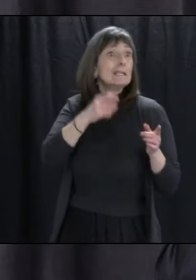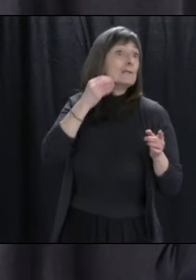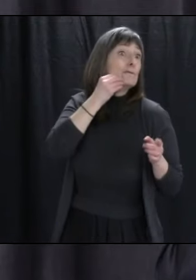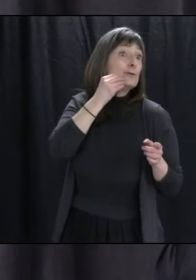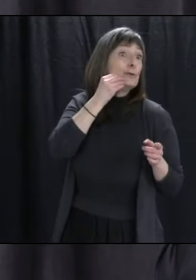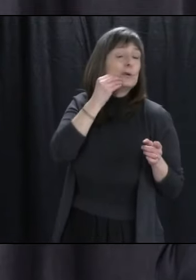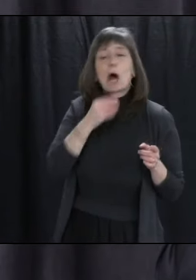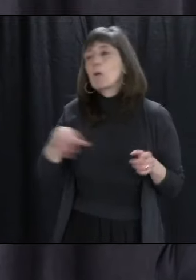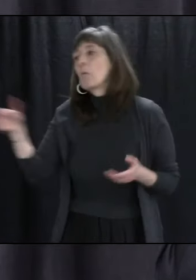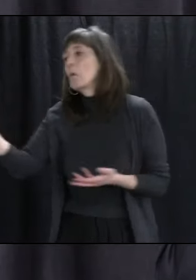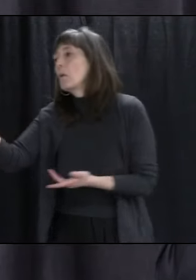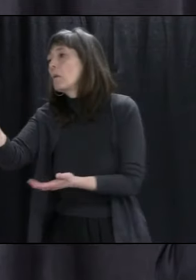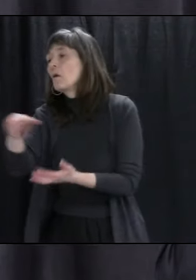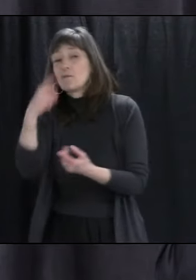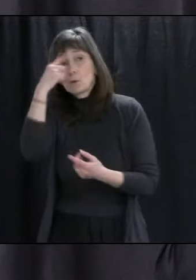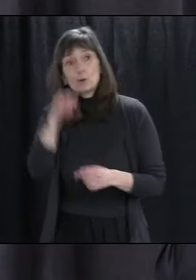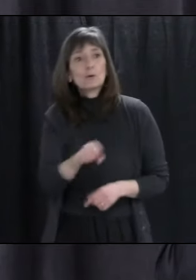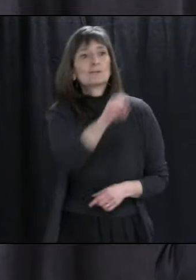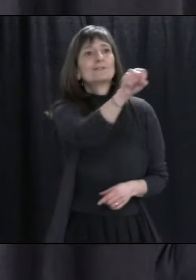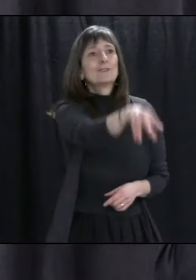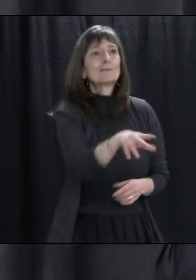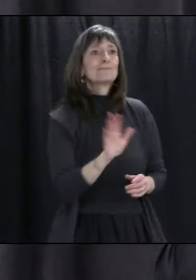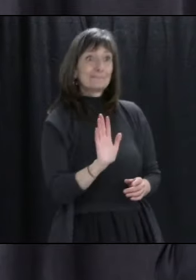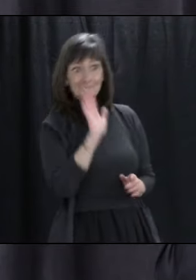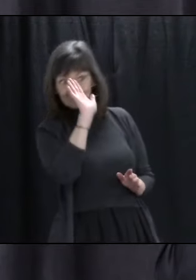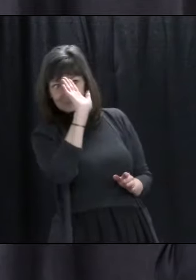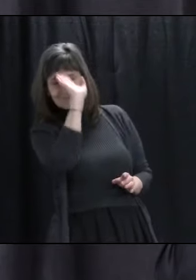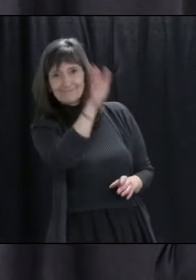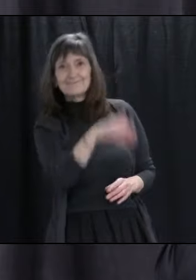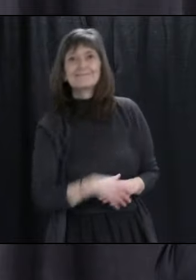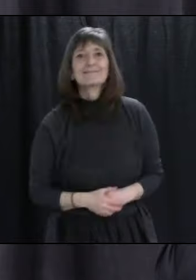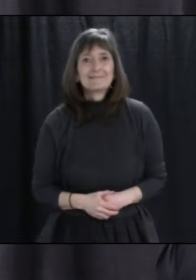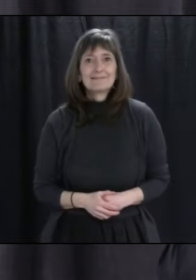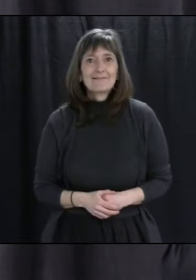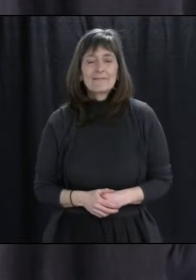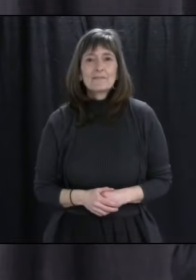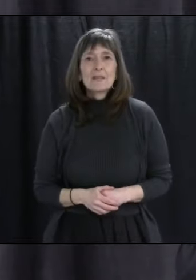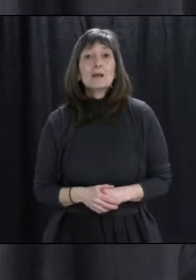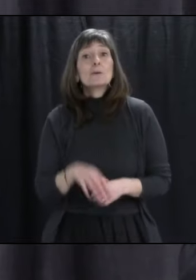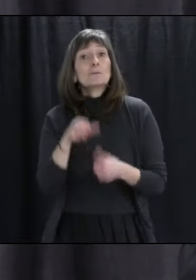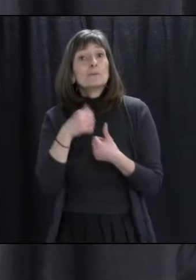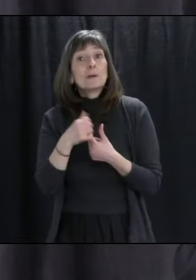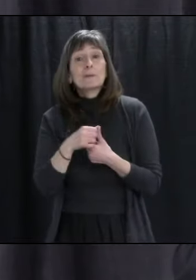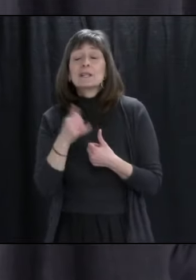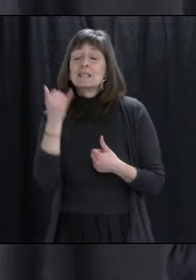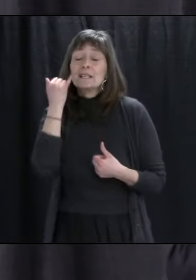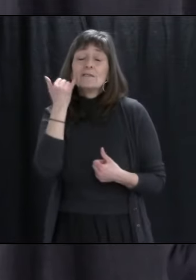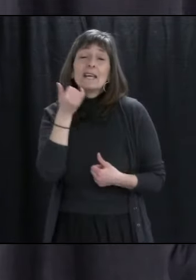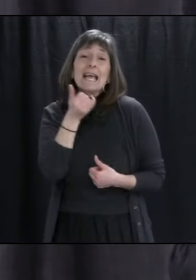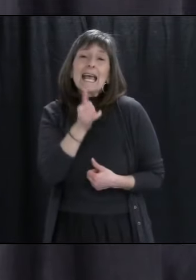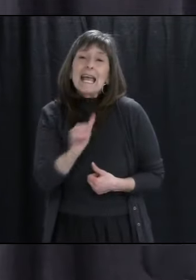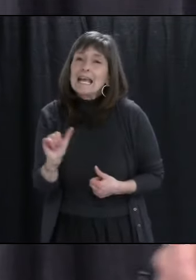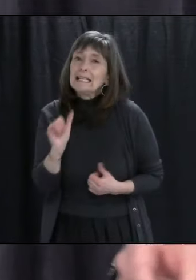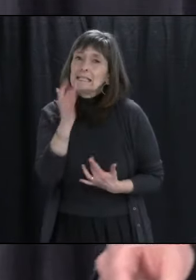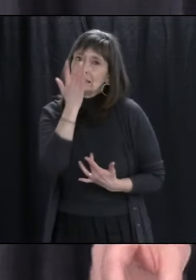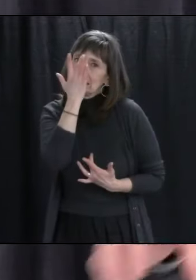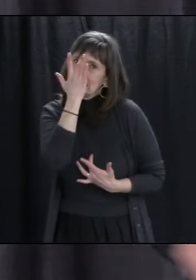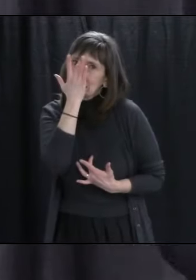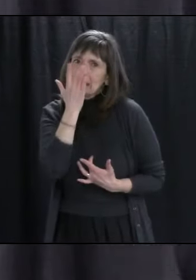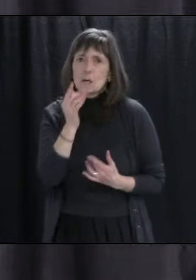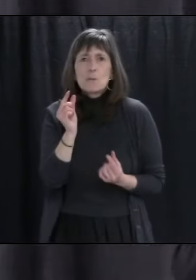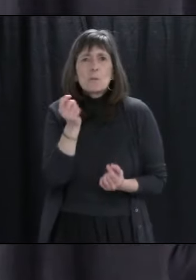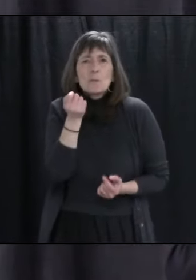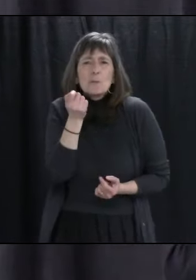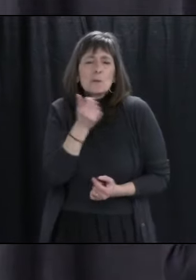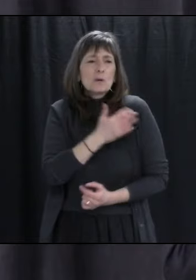social media platforms. But please remember, if you have any symptoms, even if they are mild, you must